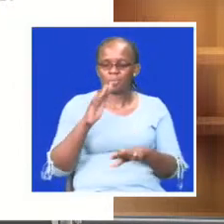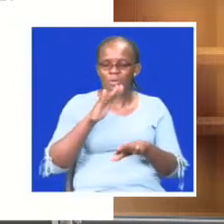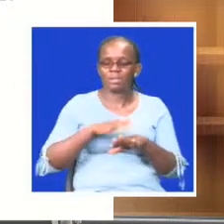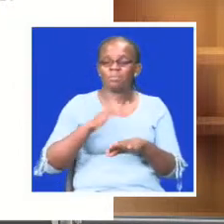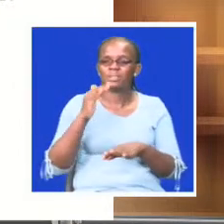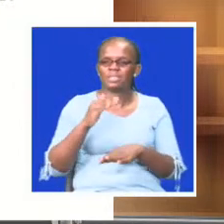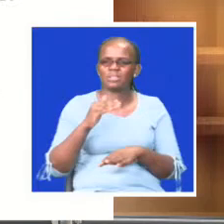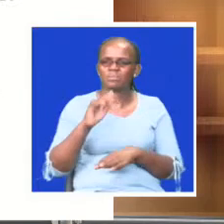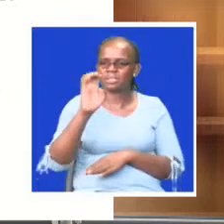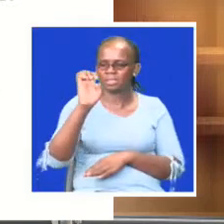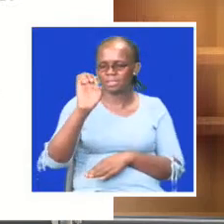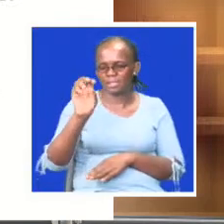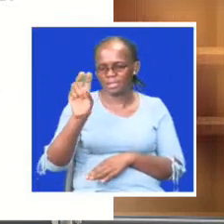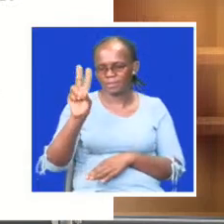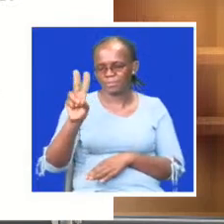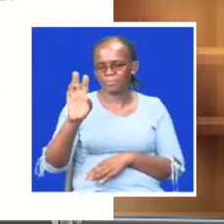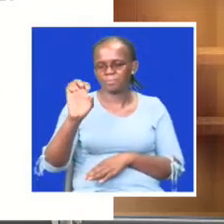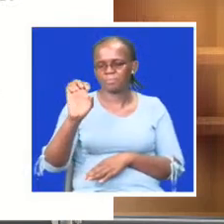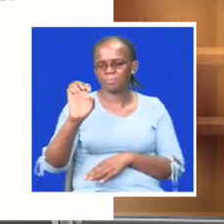given to Eve.